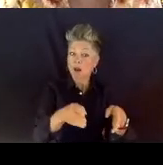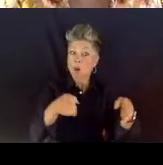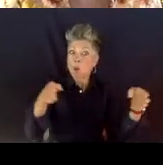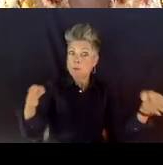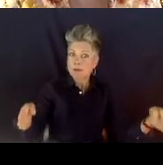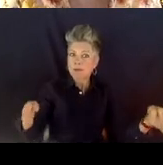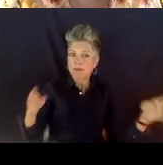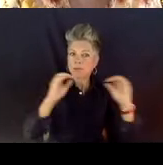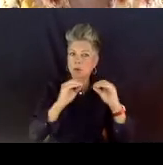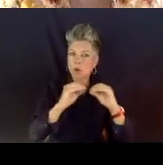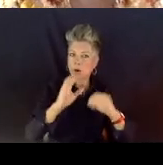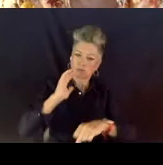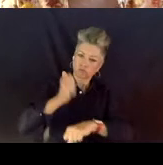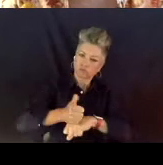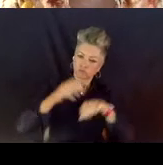vending?